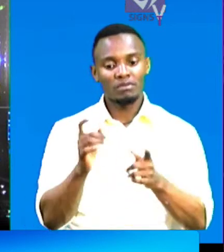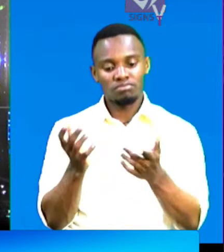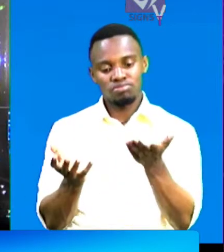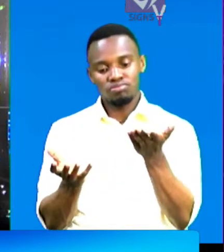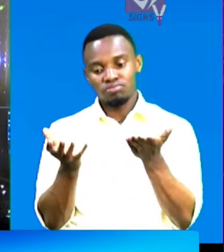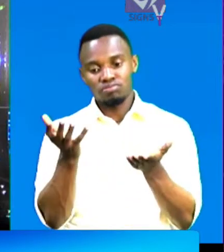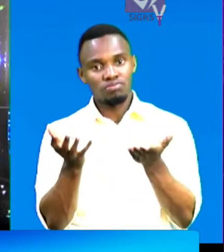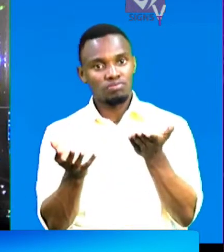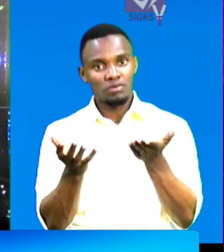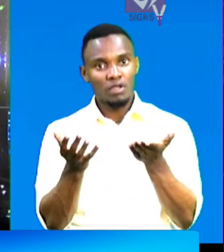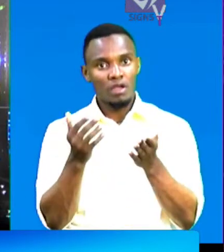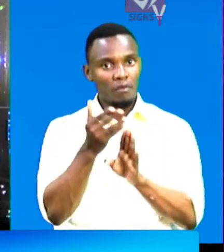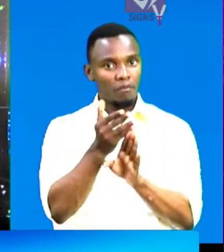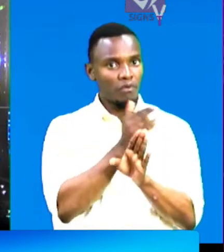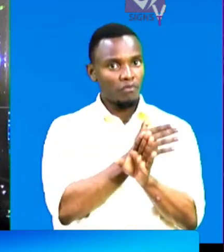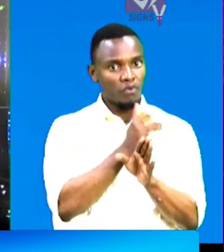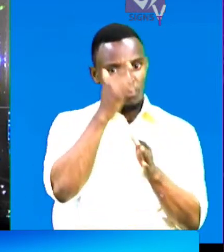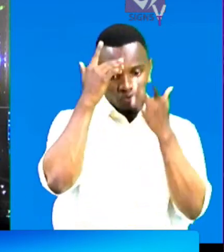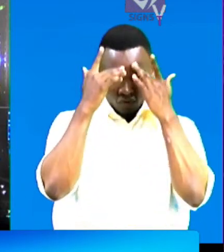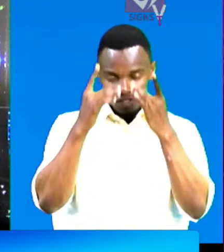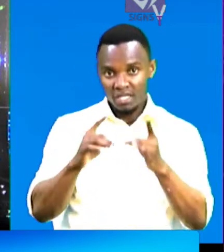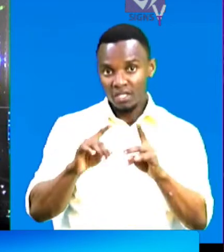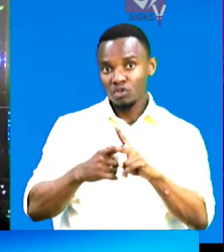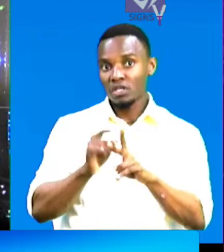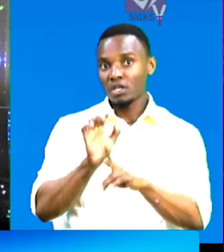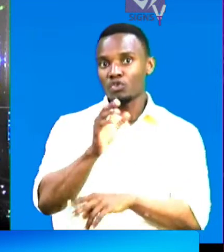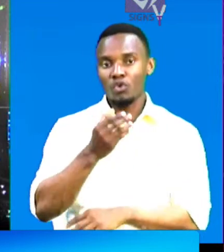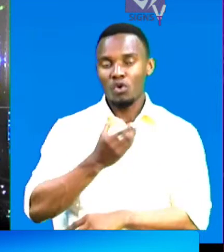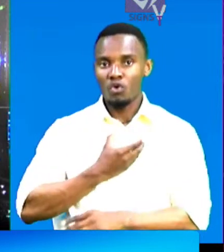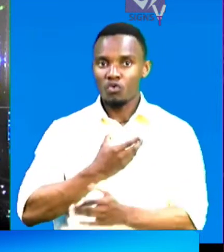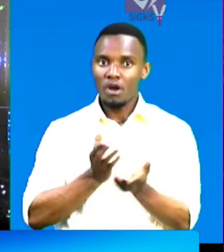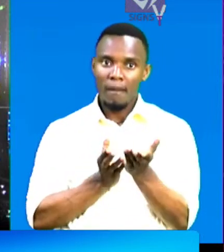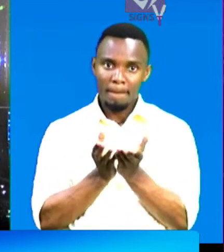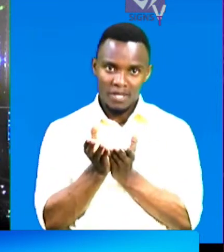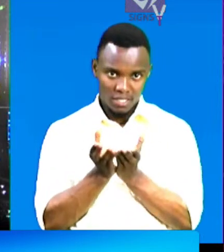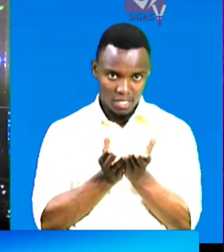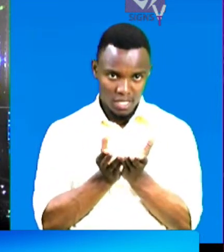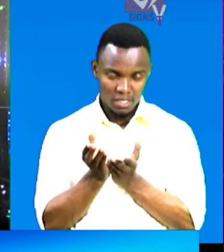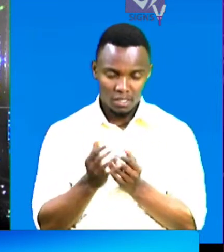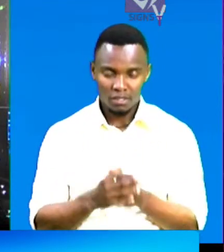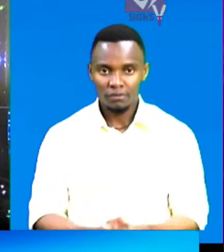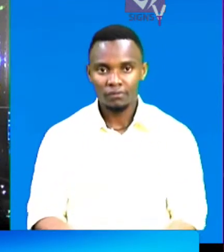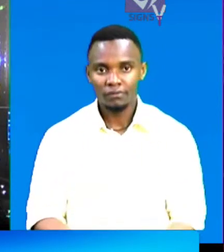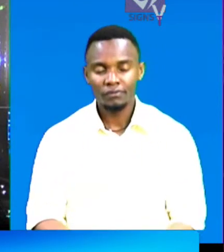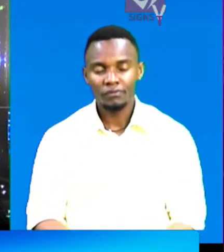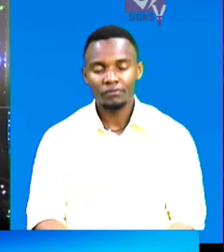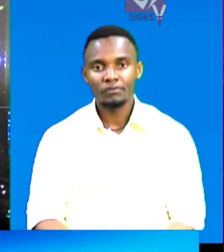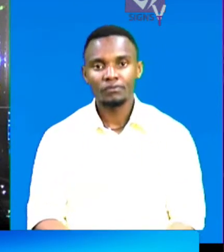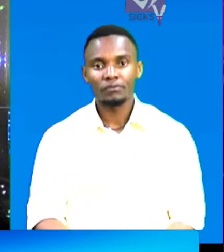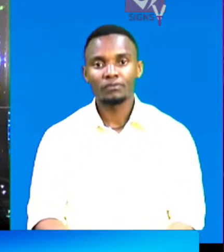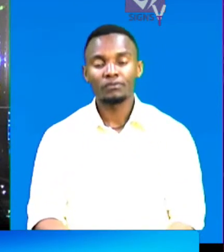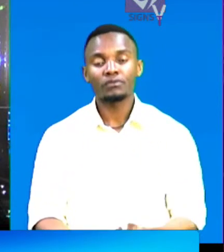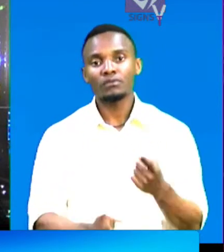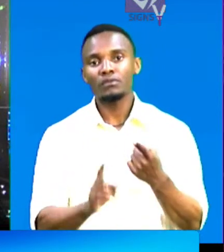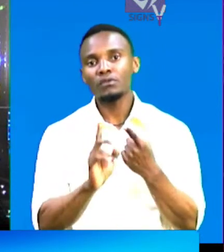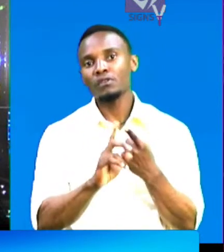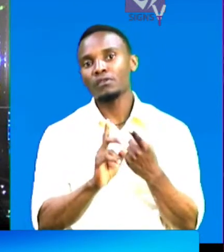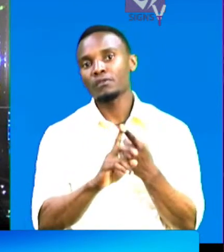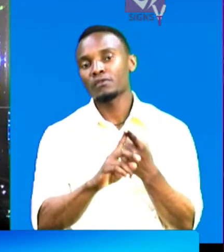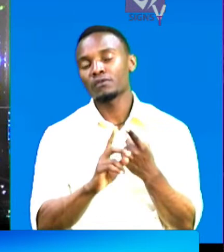you decide to start your own drop shipping business. So the first